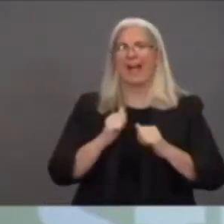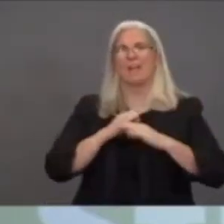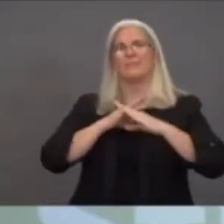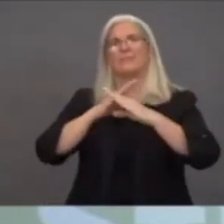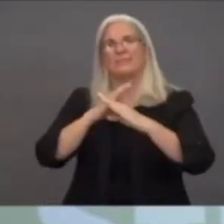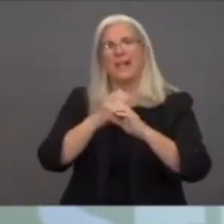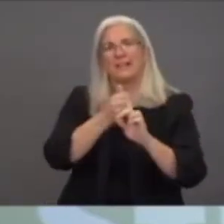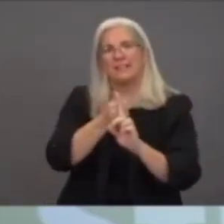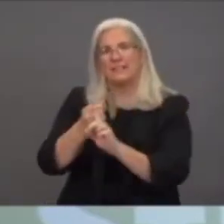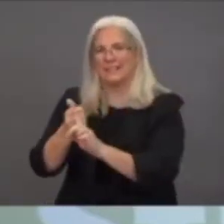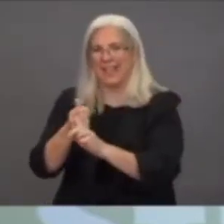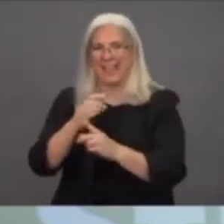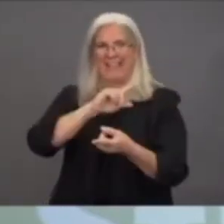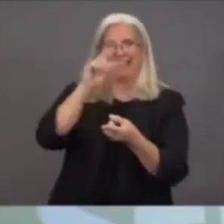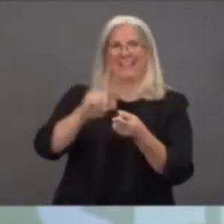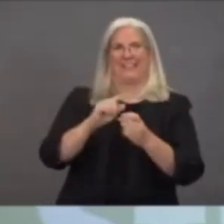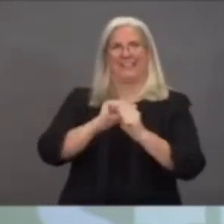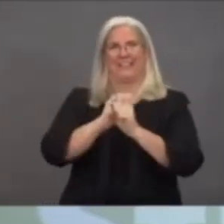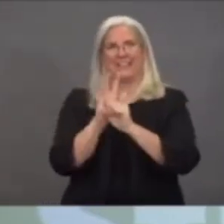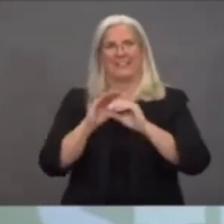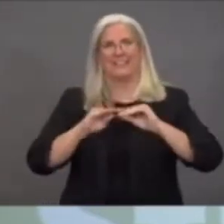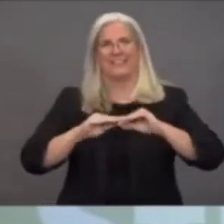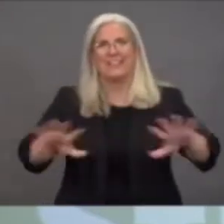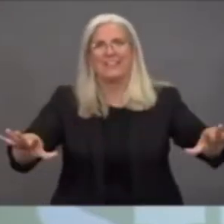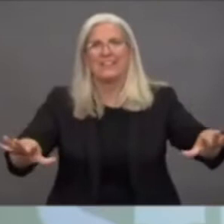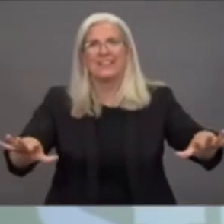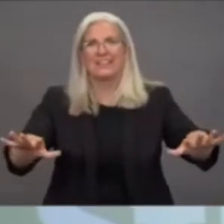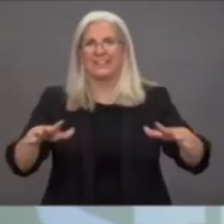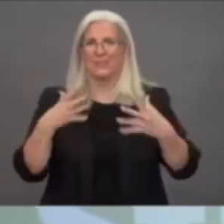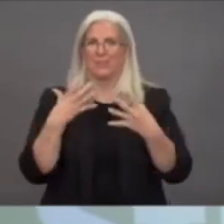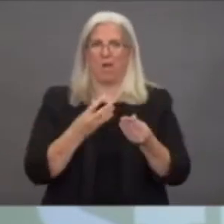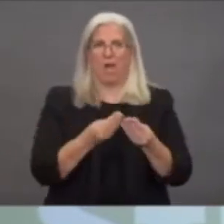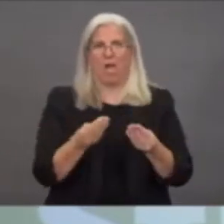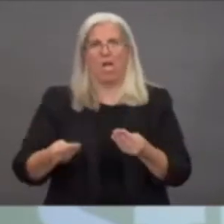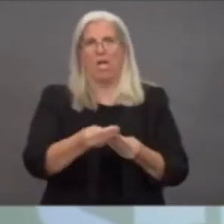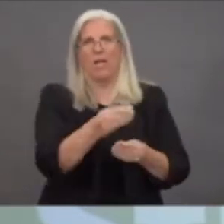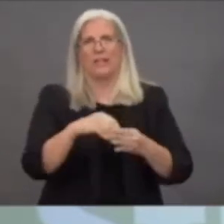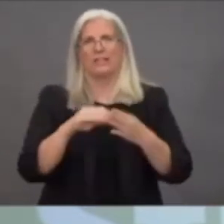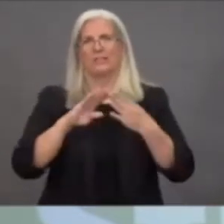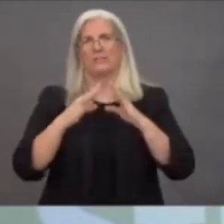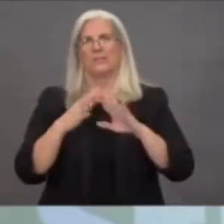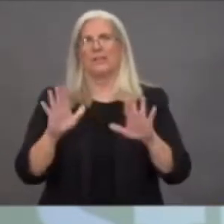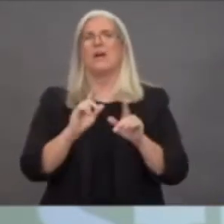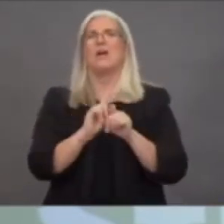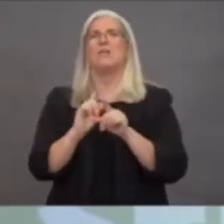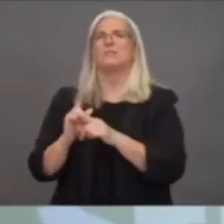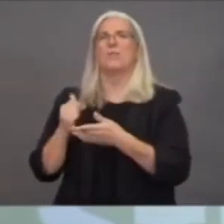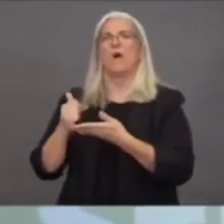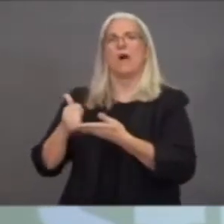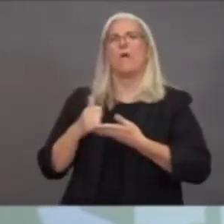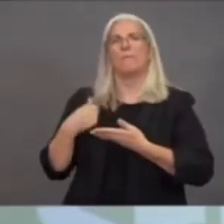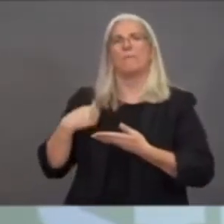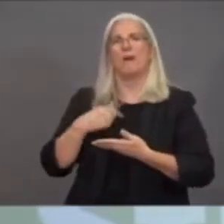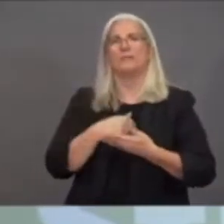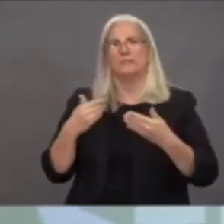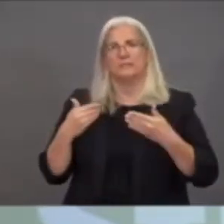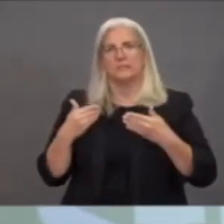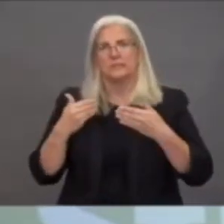COVID-19 transmission, and also provide and help us move forward to the next tier here in Santa Clara